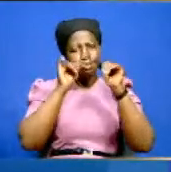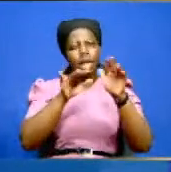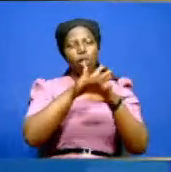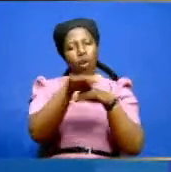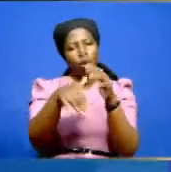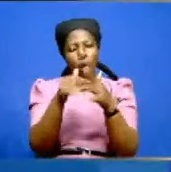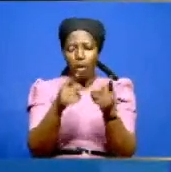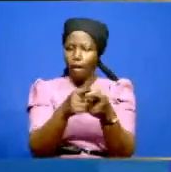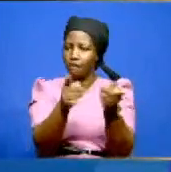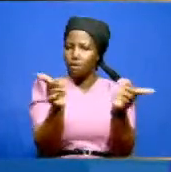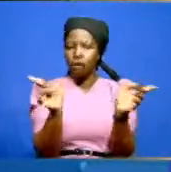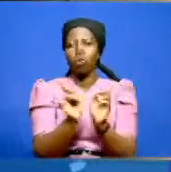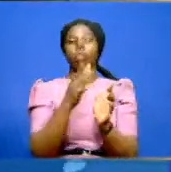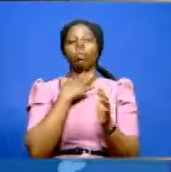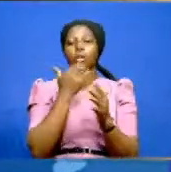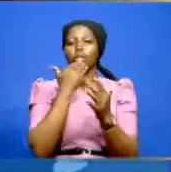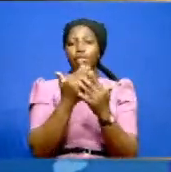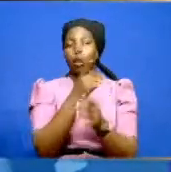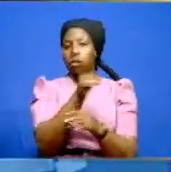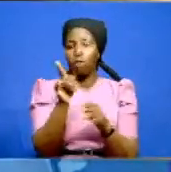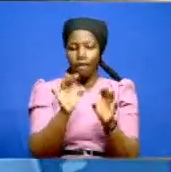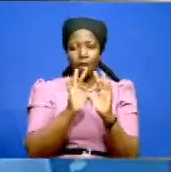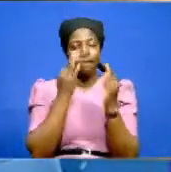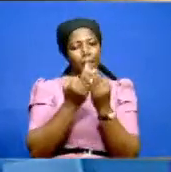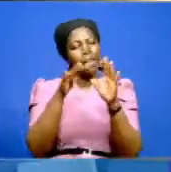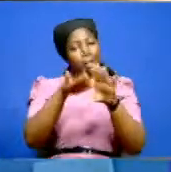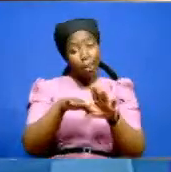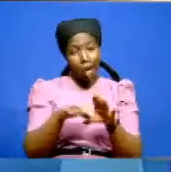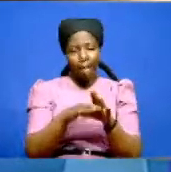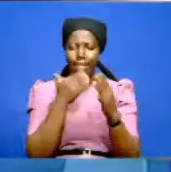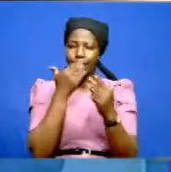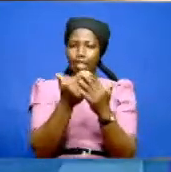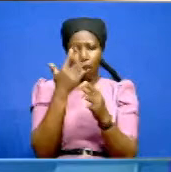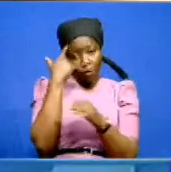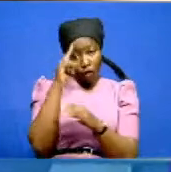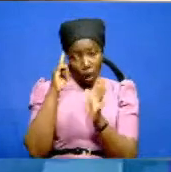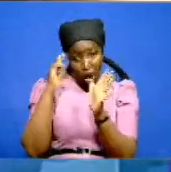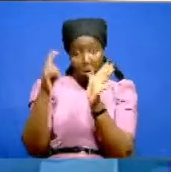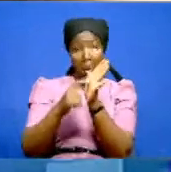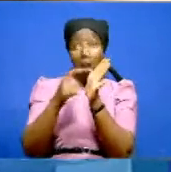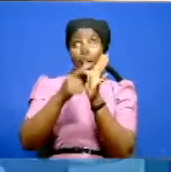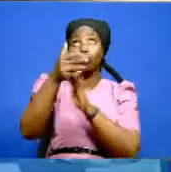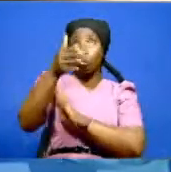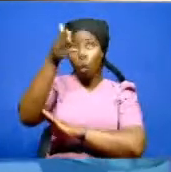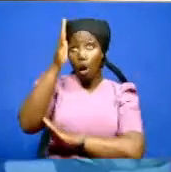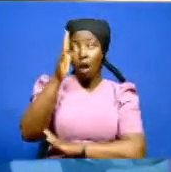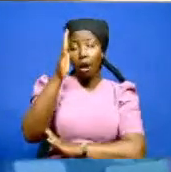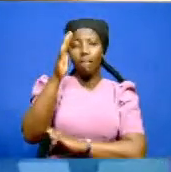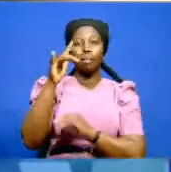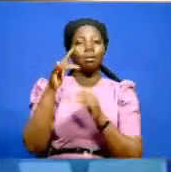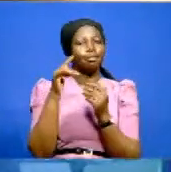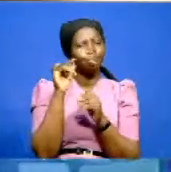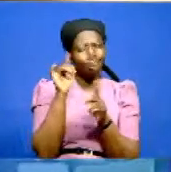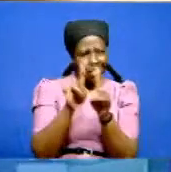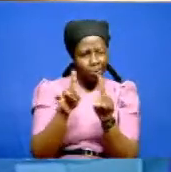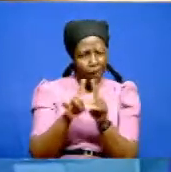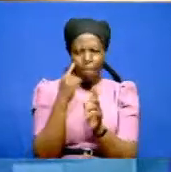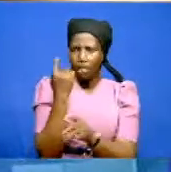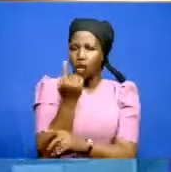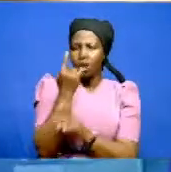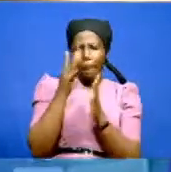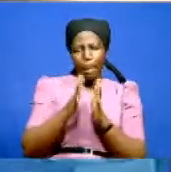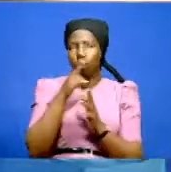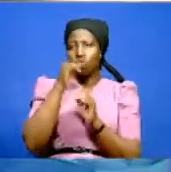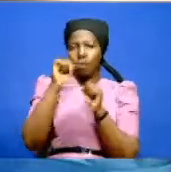you. We want to thank you. The family members, thank you for recognizing God as the only person who can give you